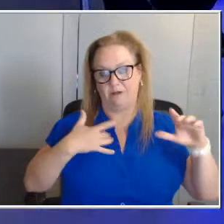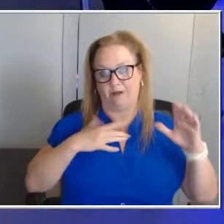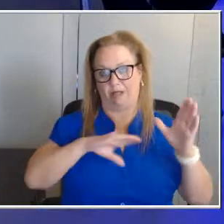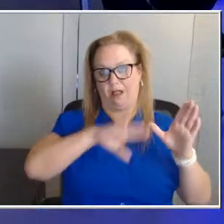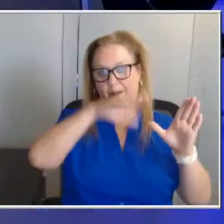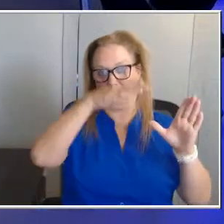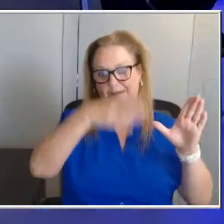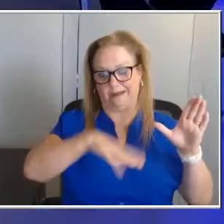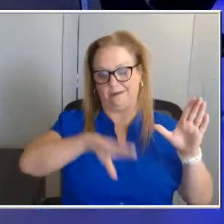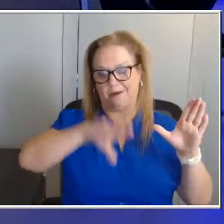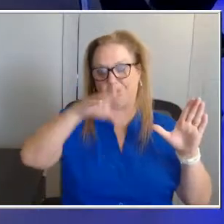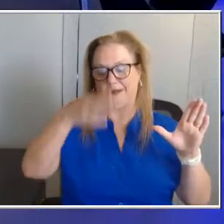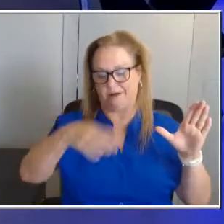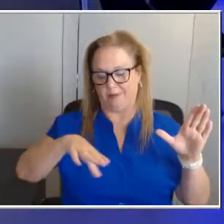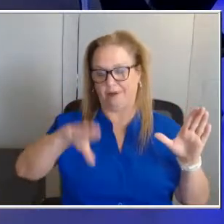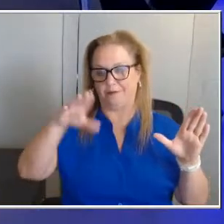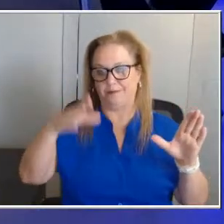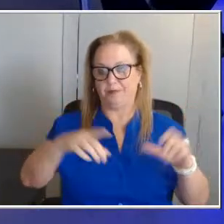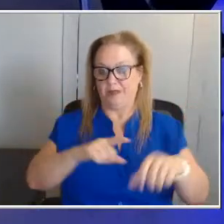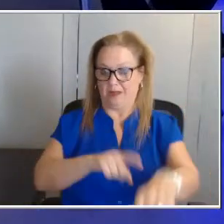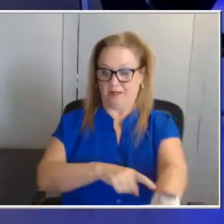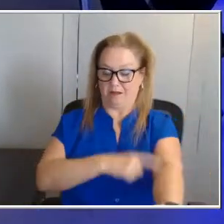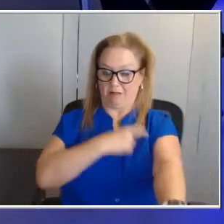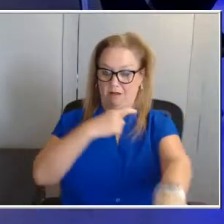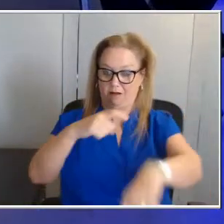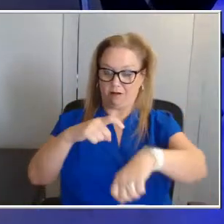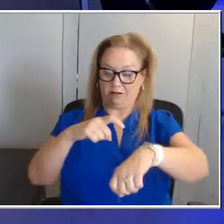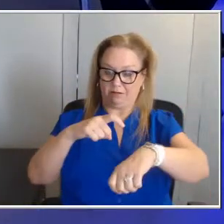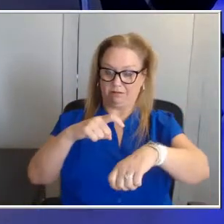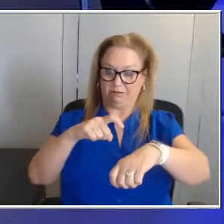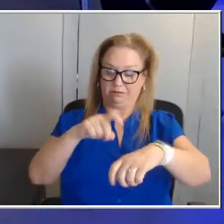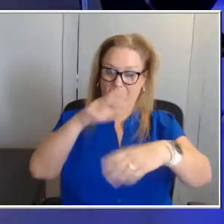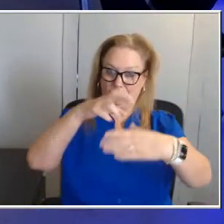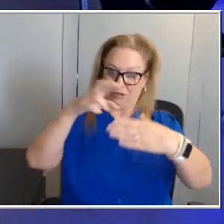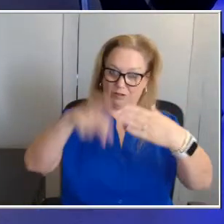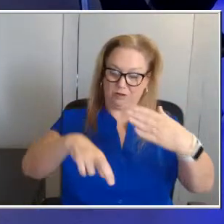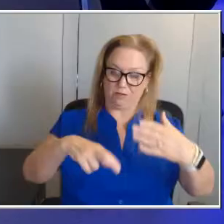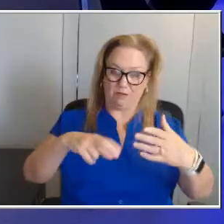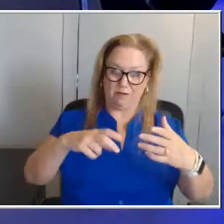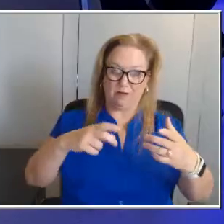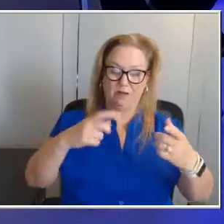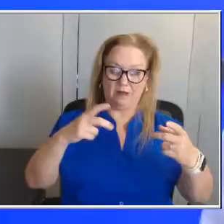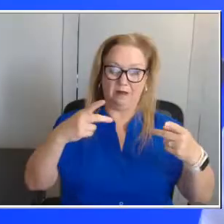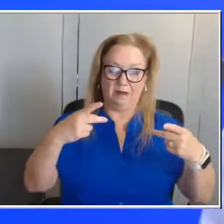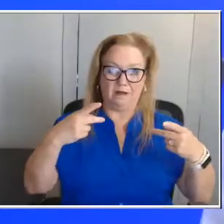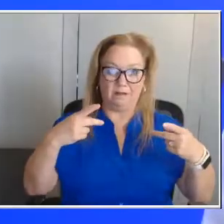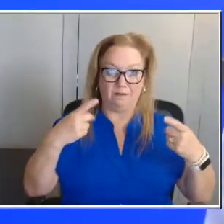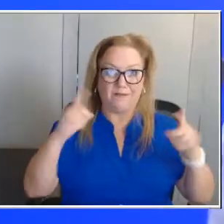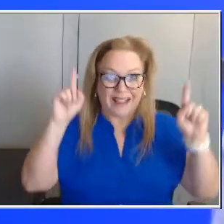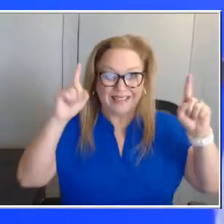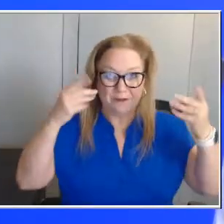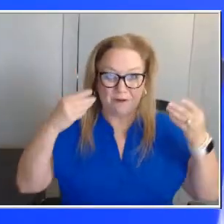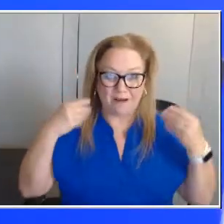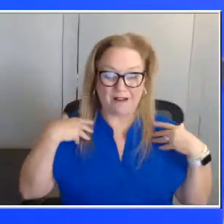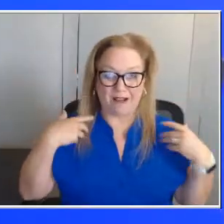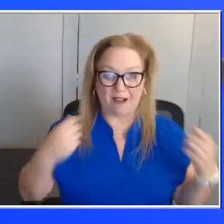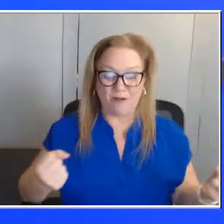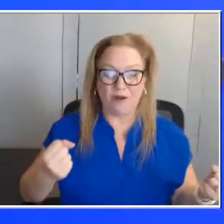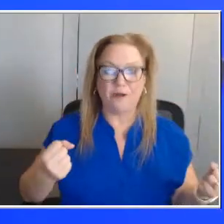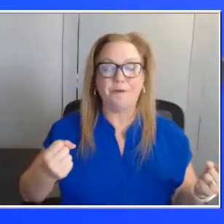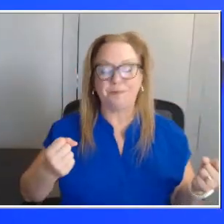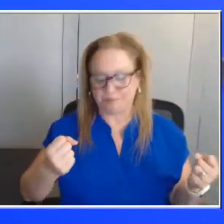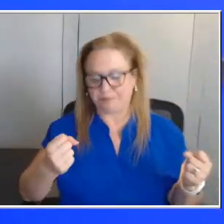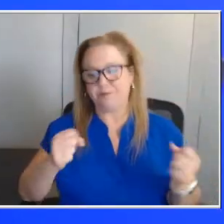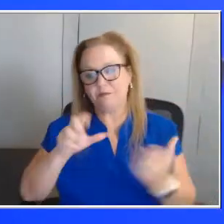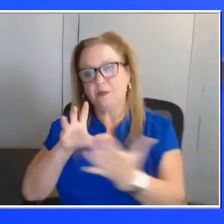And then is the long-term outlook decent? Will people eventually recover? You know, we're starting to get a little bit more information on that as time goes